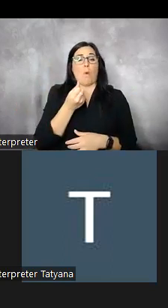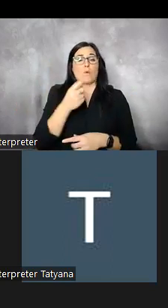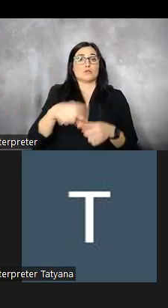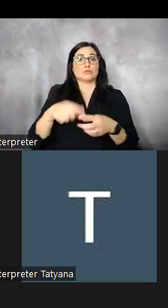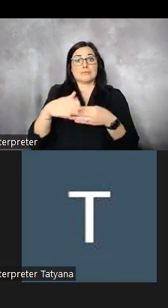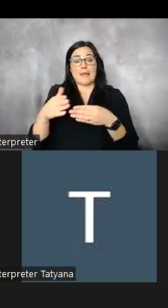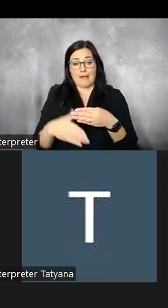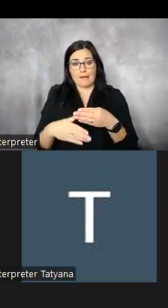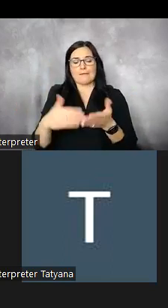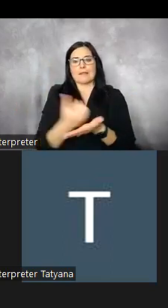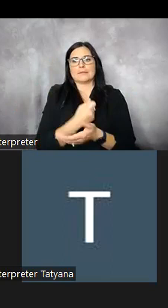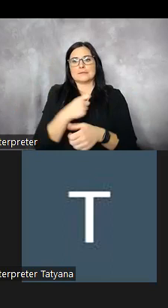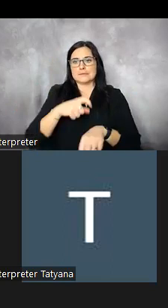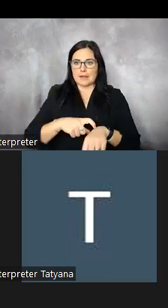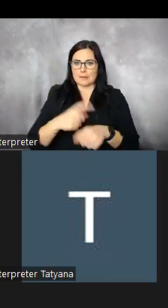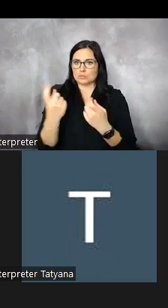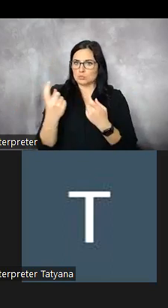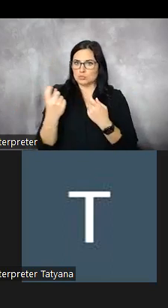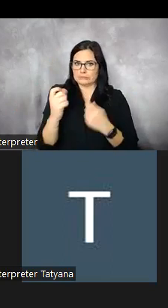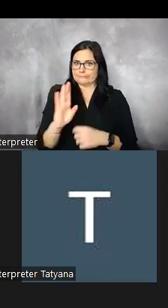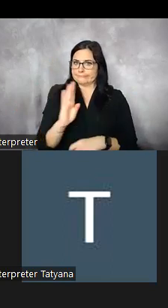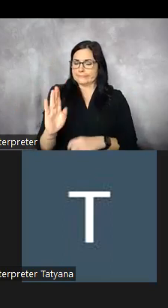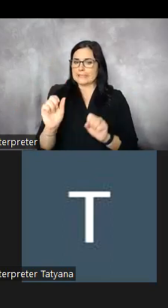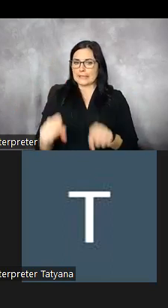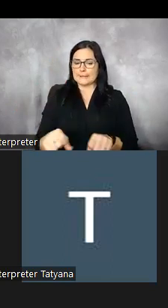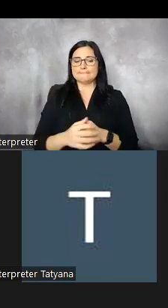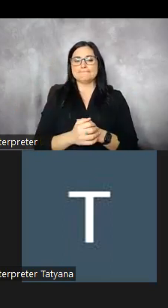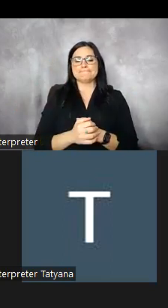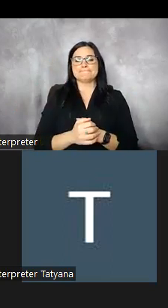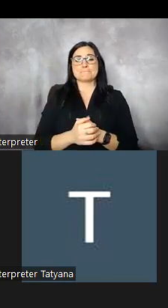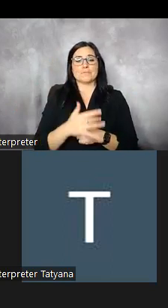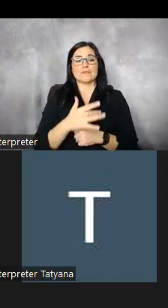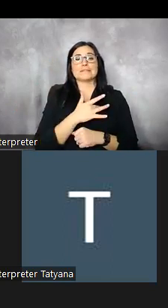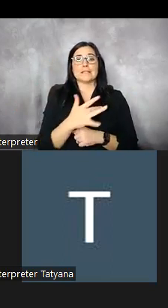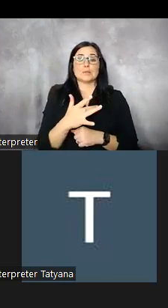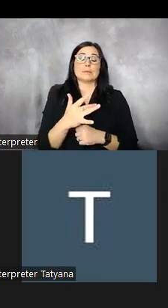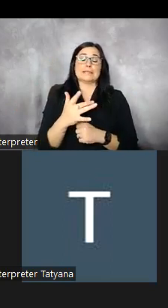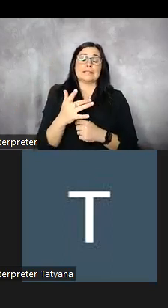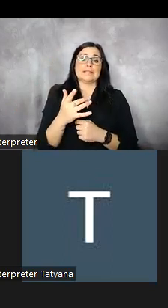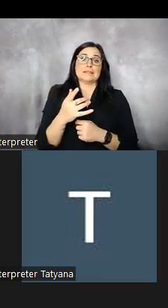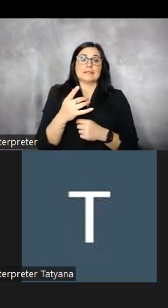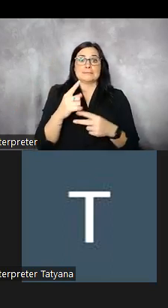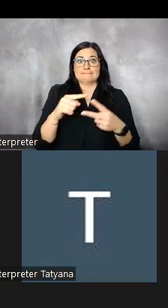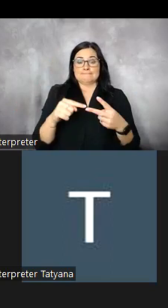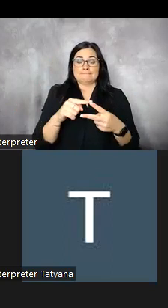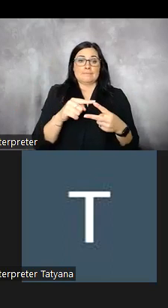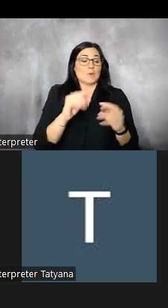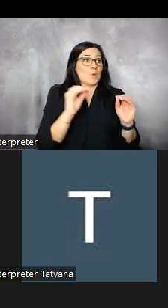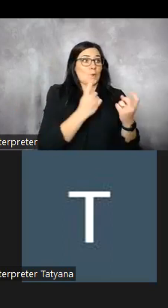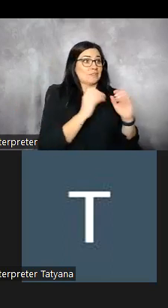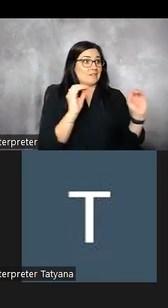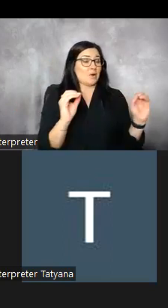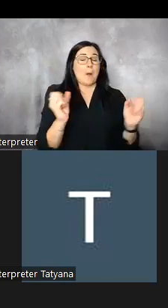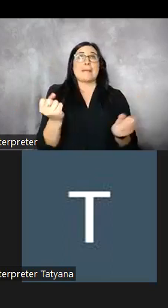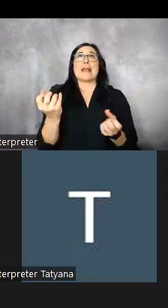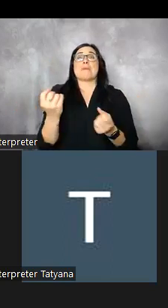have a time where people can ask questions of me. These things usually go one of two ways, which is there's no questions at all, or there are